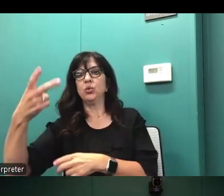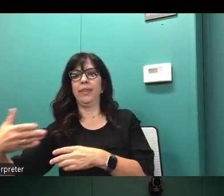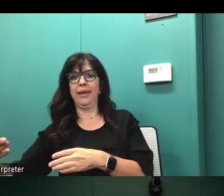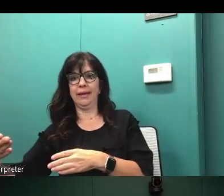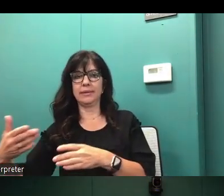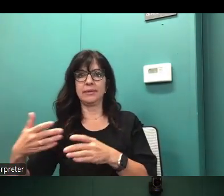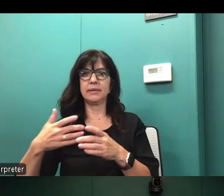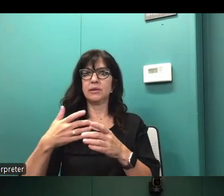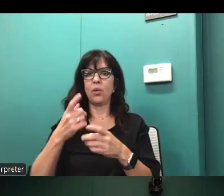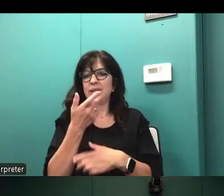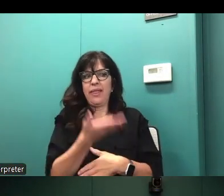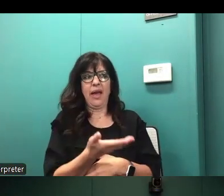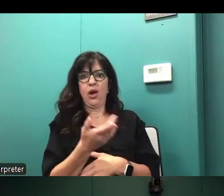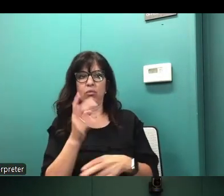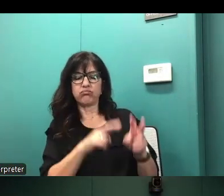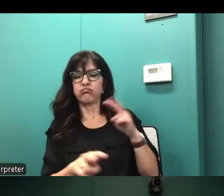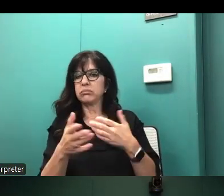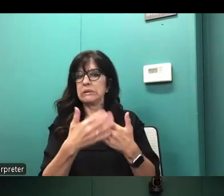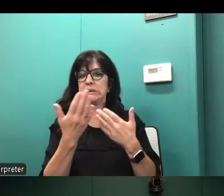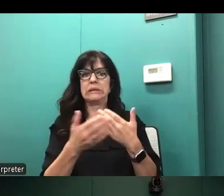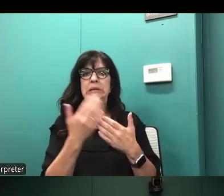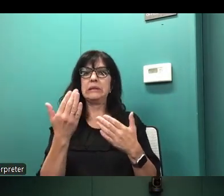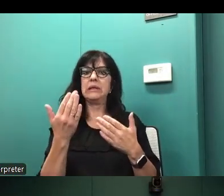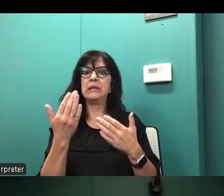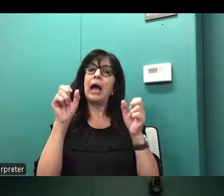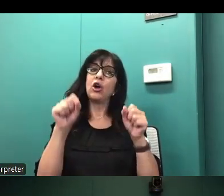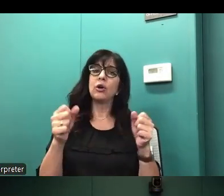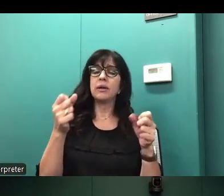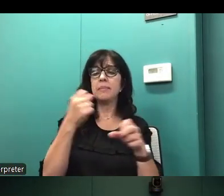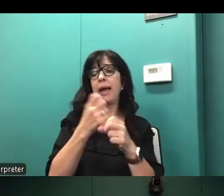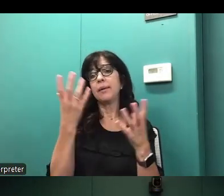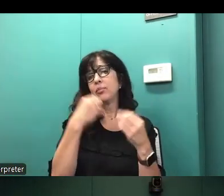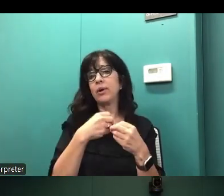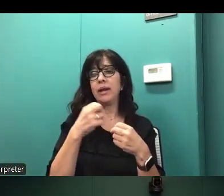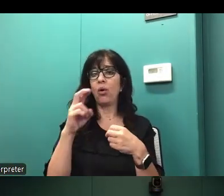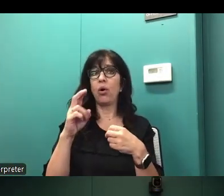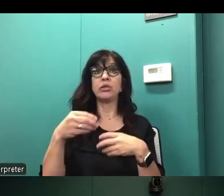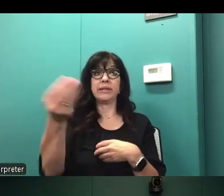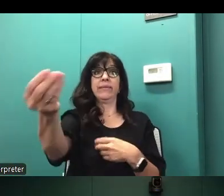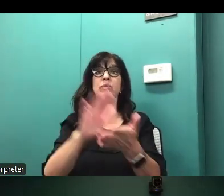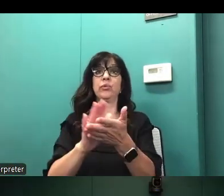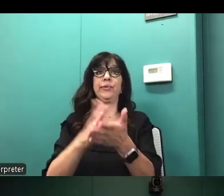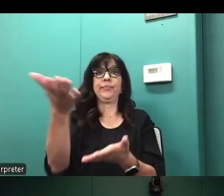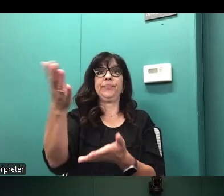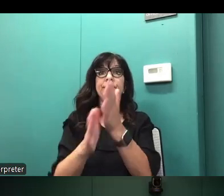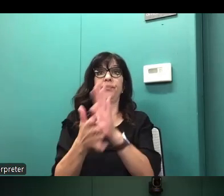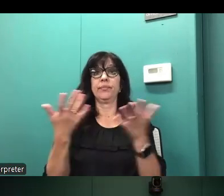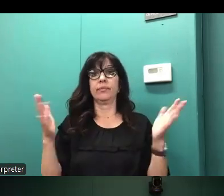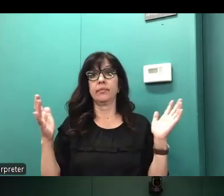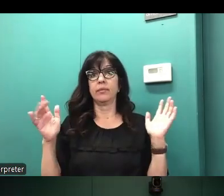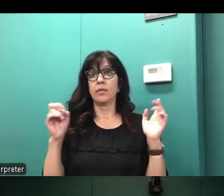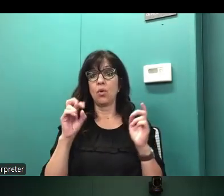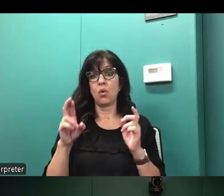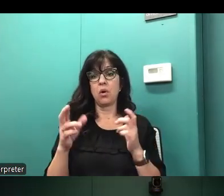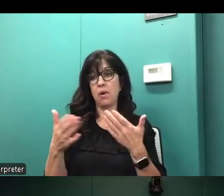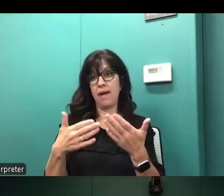then like it's just there for me. I can make it prettier if I want, or I can just turn it over to the school and say, here you go, or whatever